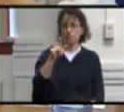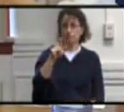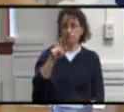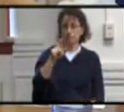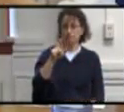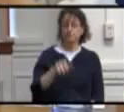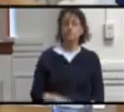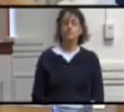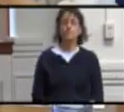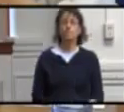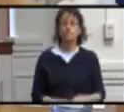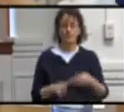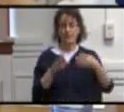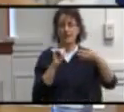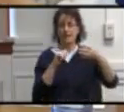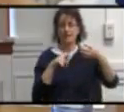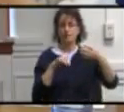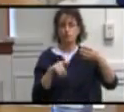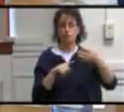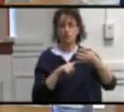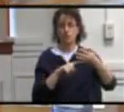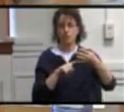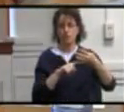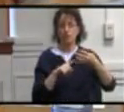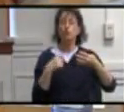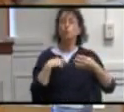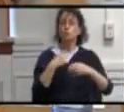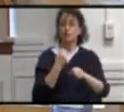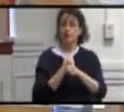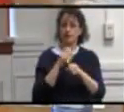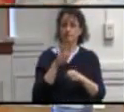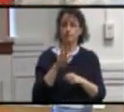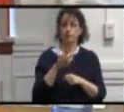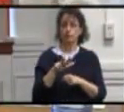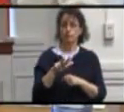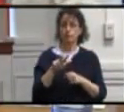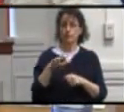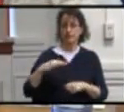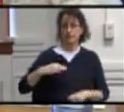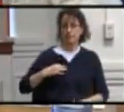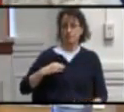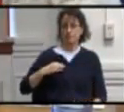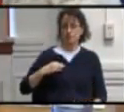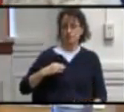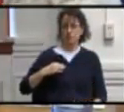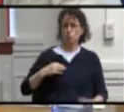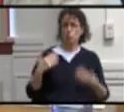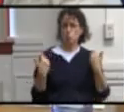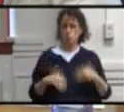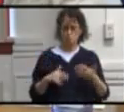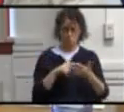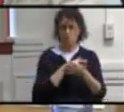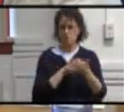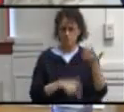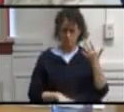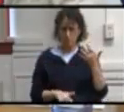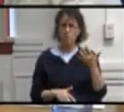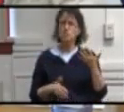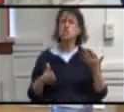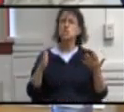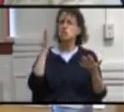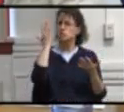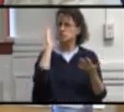At the end of April, we had received 43 applications. It was a strong applicant pool on its face.